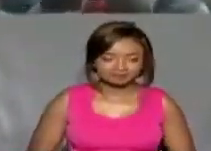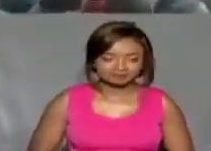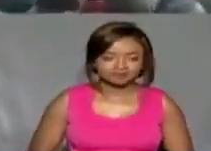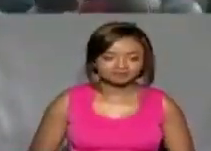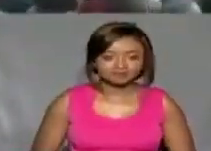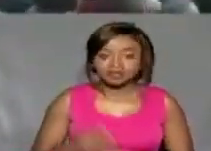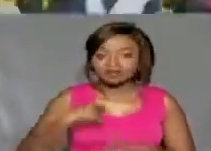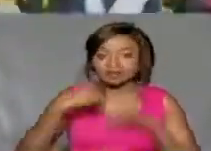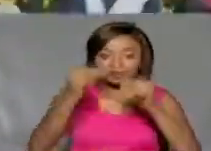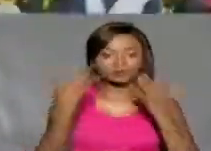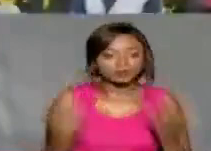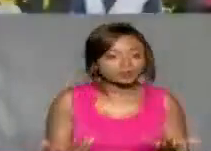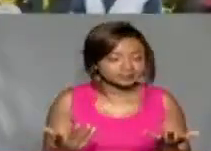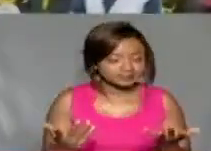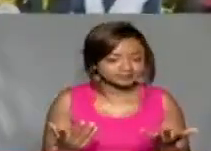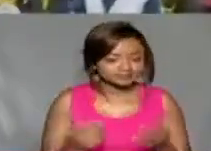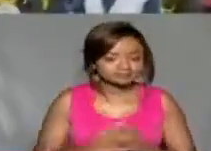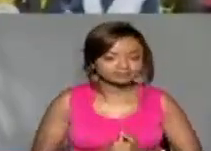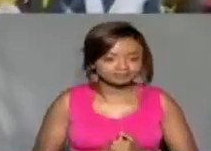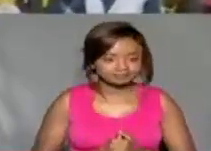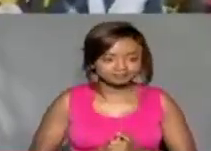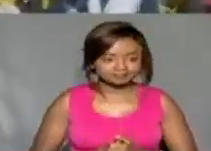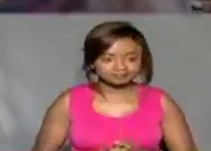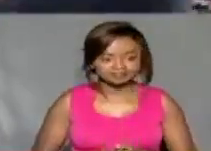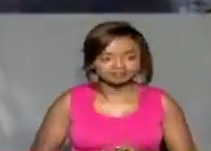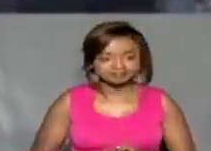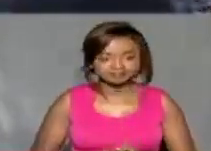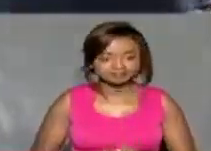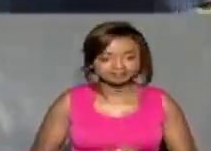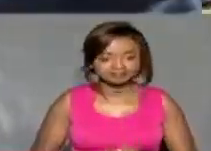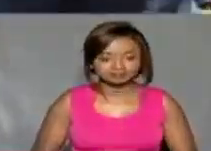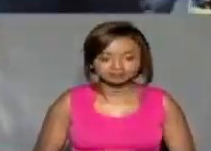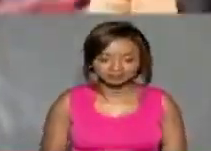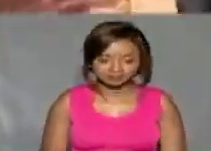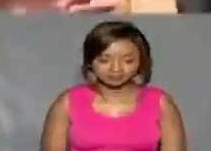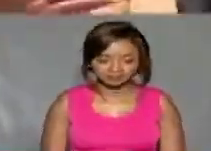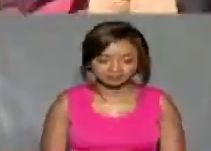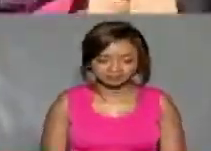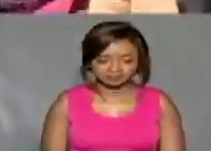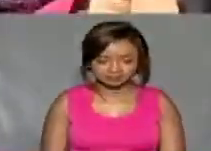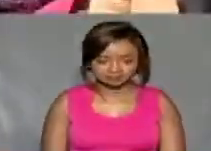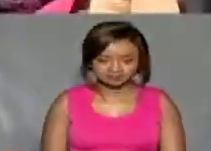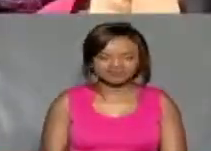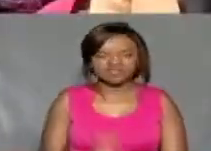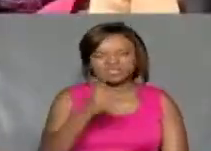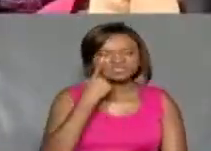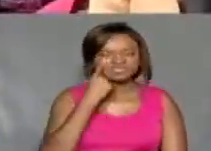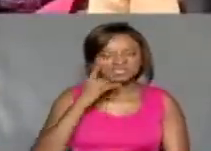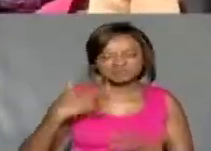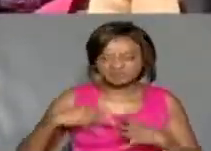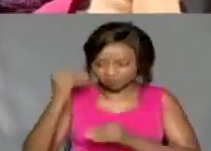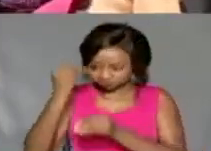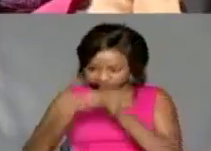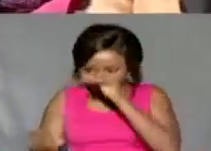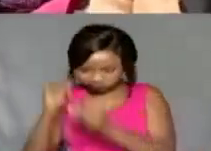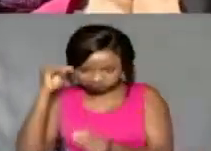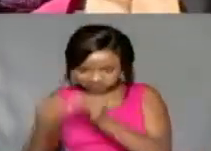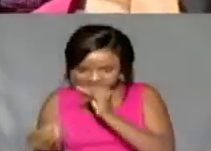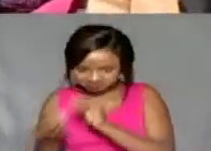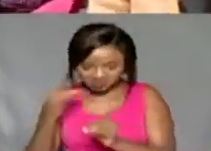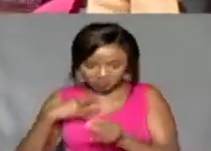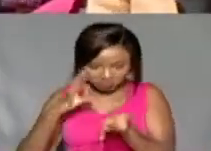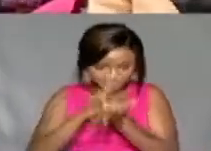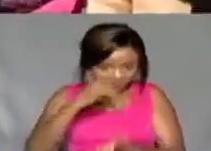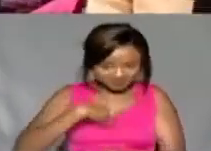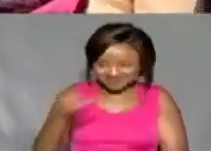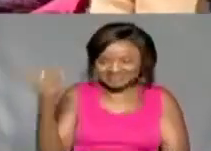Mimi nataka niwaeleze kisha kwa mipango wale watu mnaona wanapanga hizi ni njama, ni idlers, watu